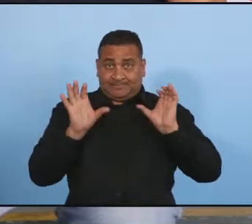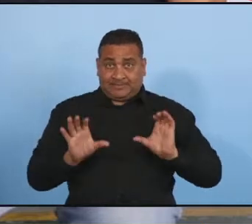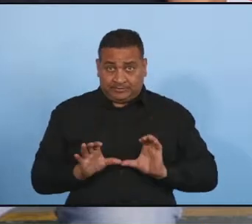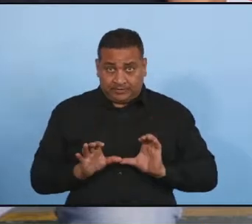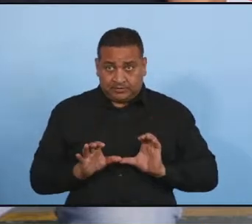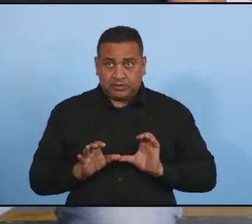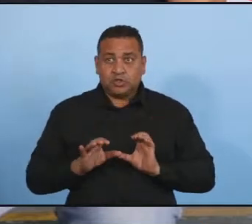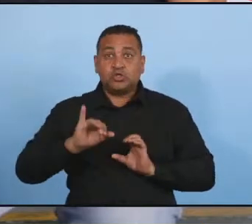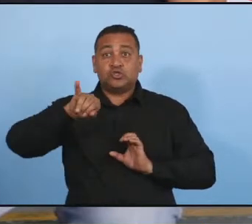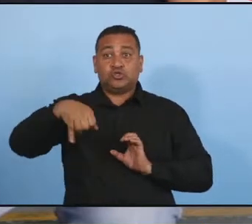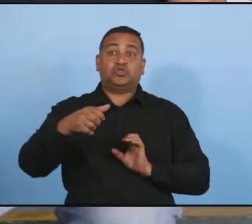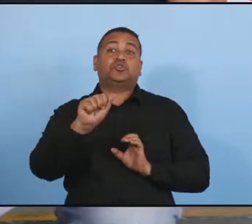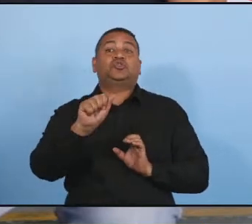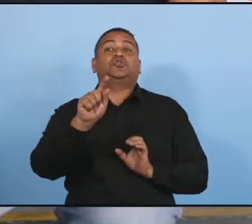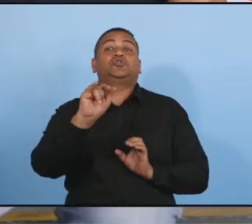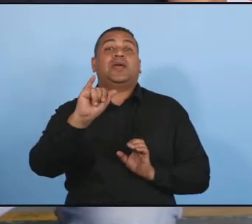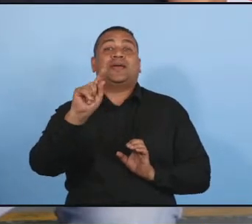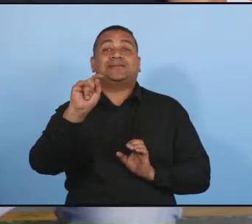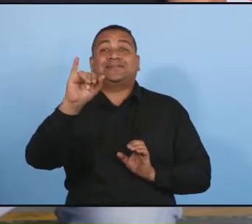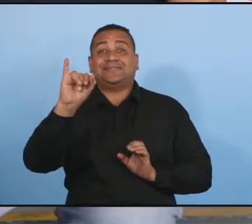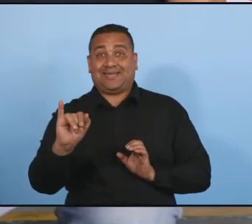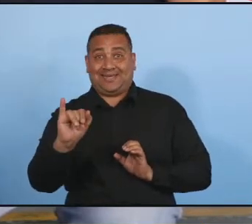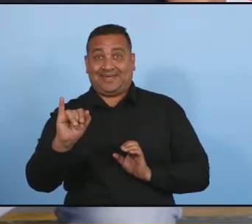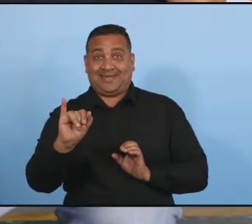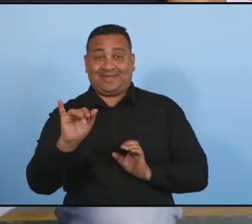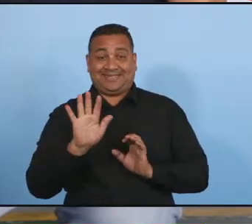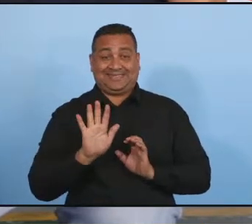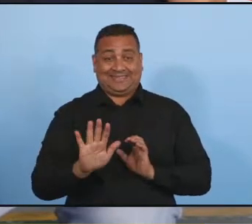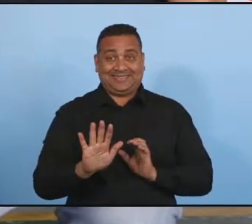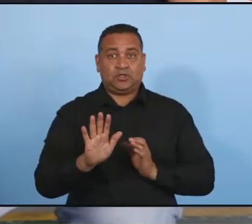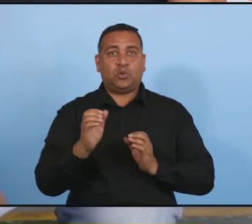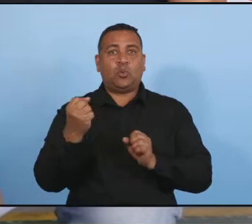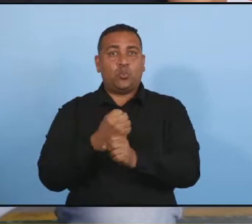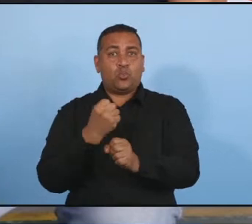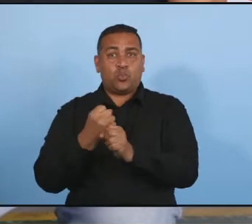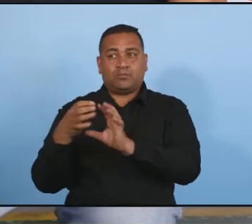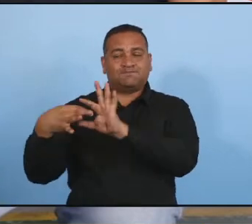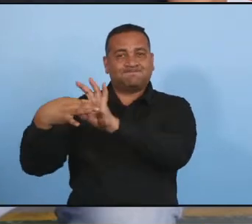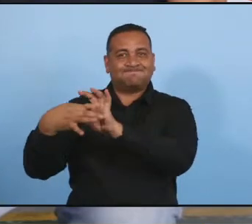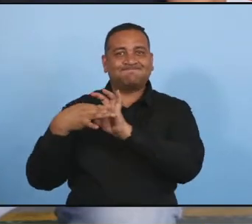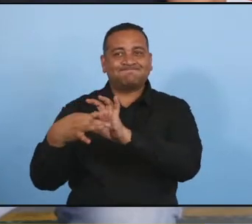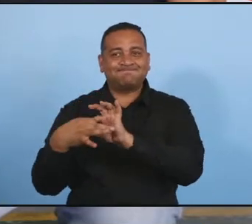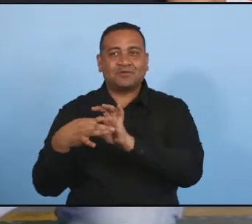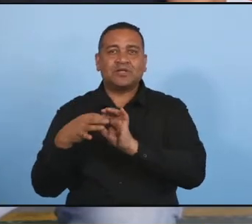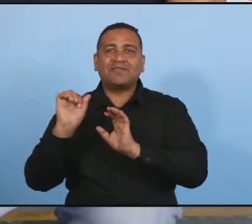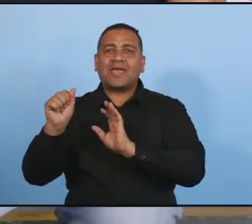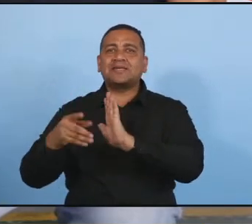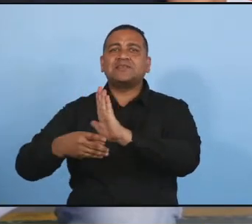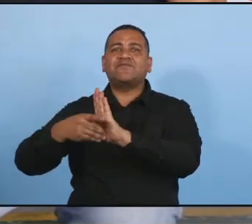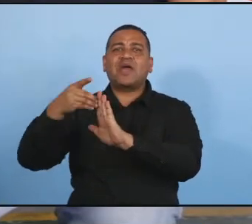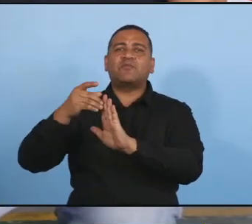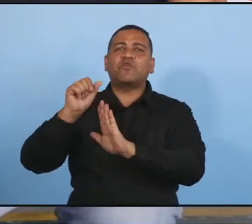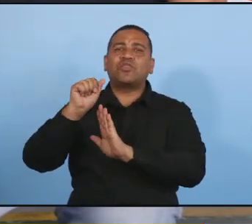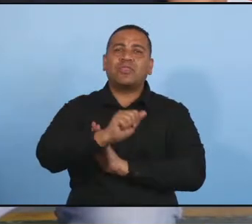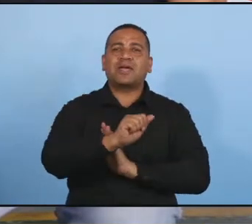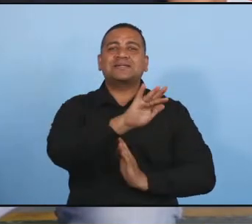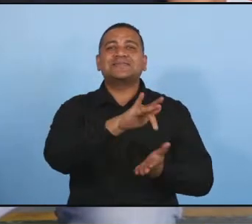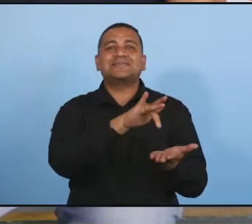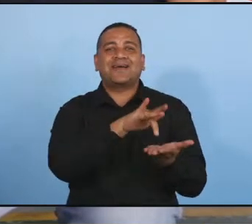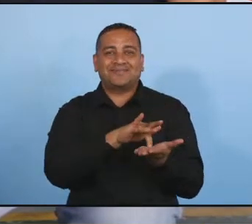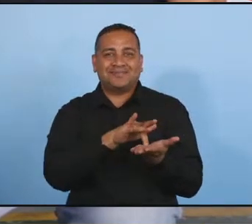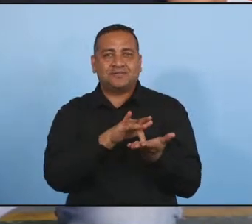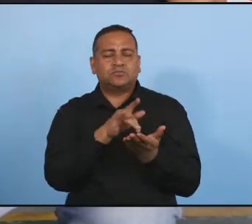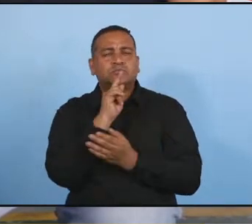Japanese partners that are working with us on developing the artisans in the Center of Specialization. So really